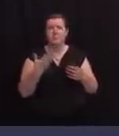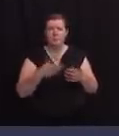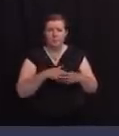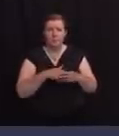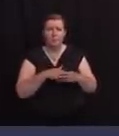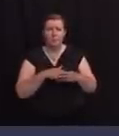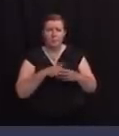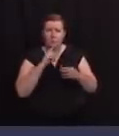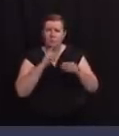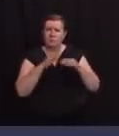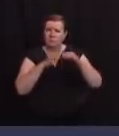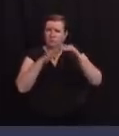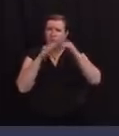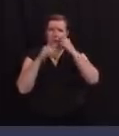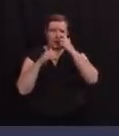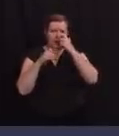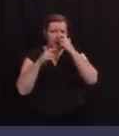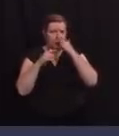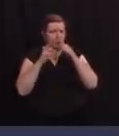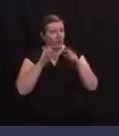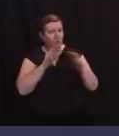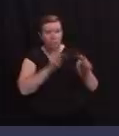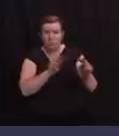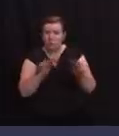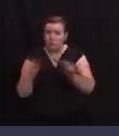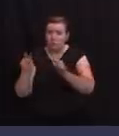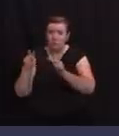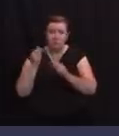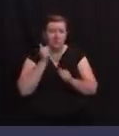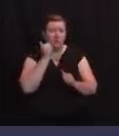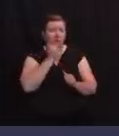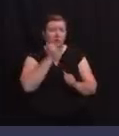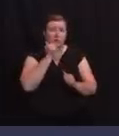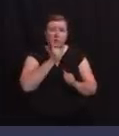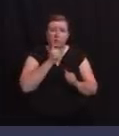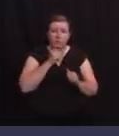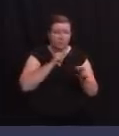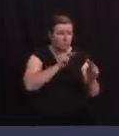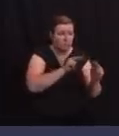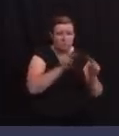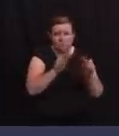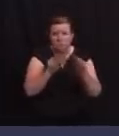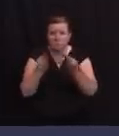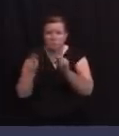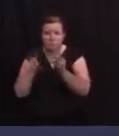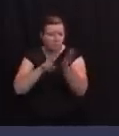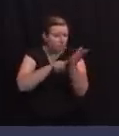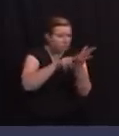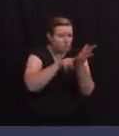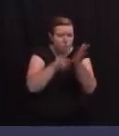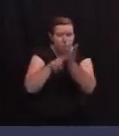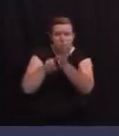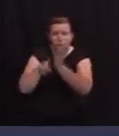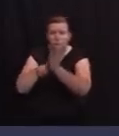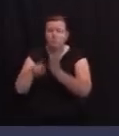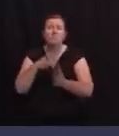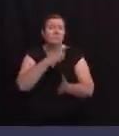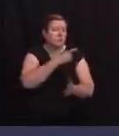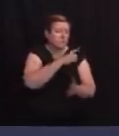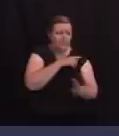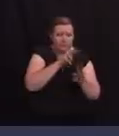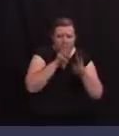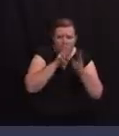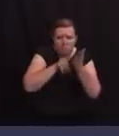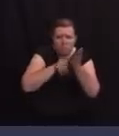We are, and our troopers. There's probably not a day goes by, Governor, that our investigations detectives aren't, from ghost